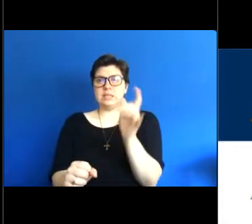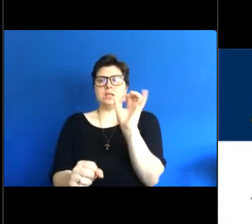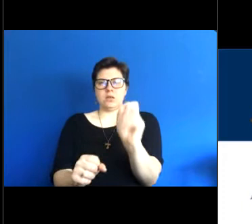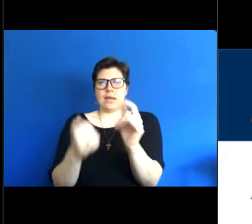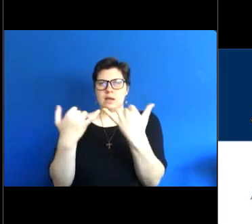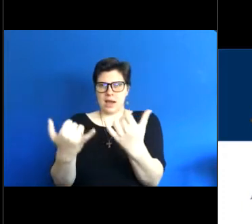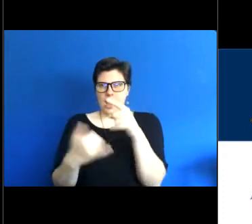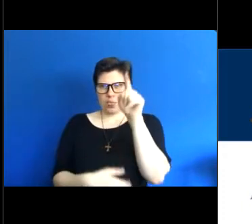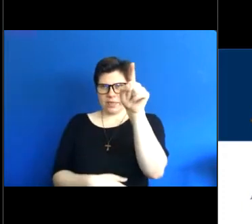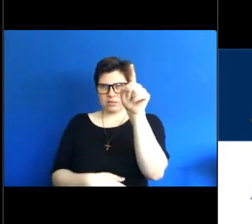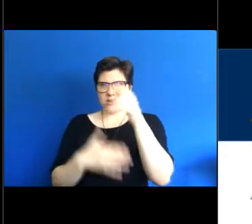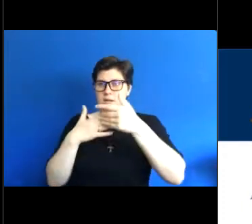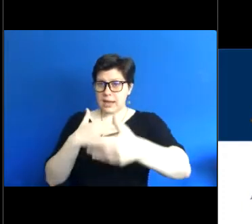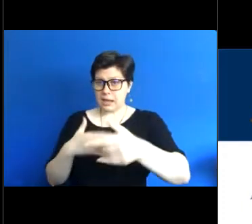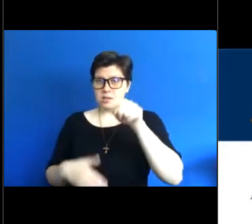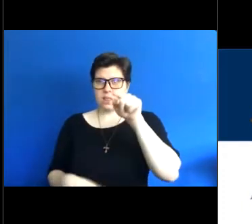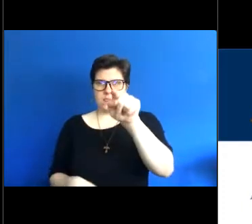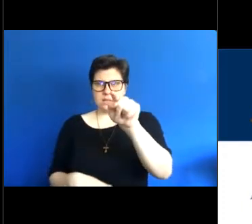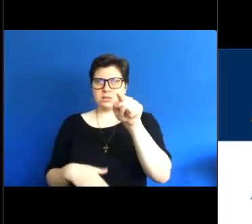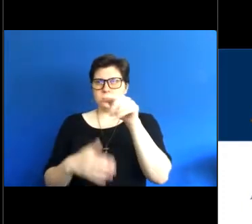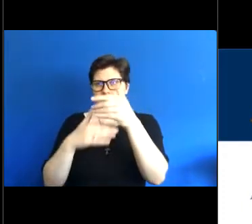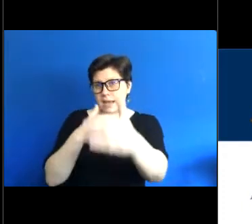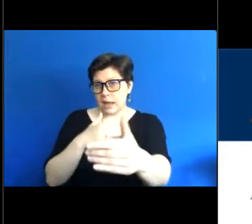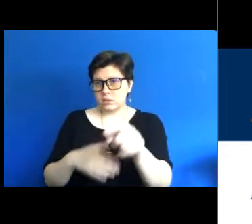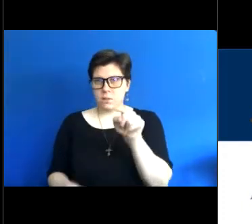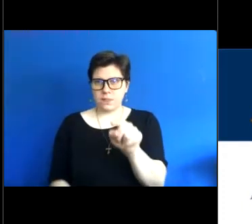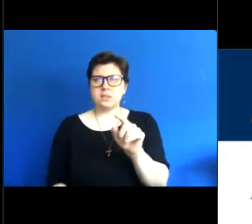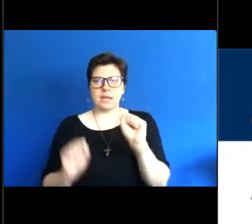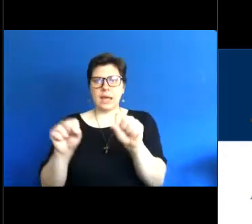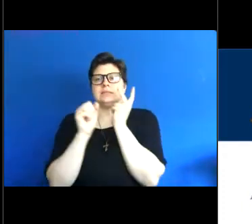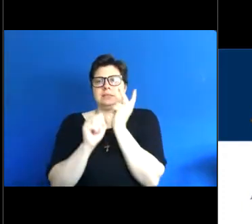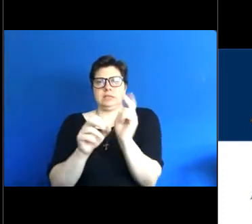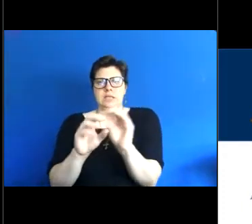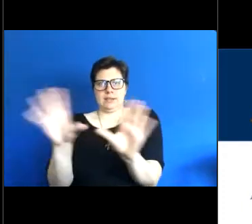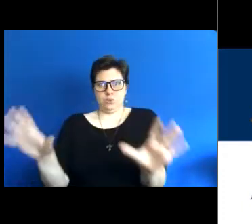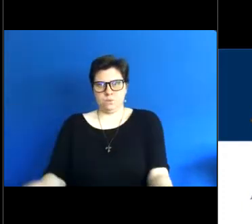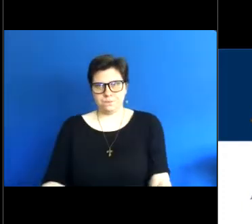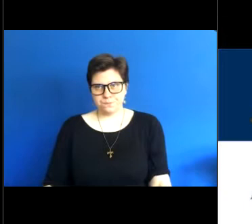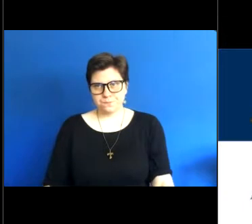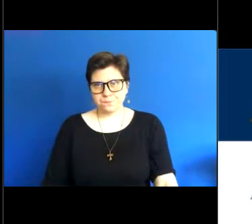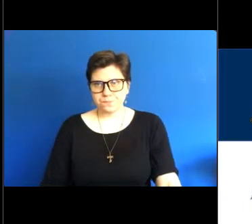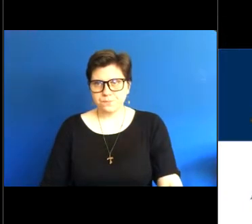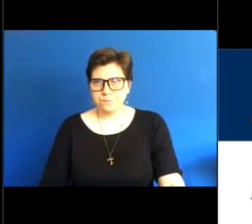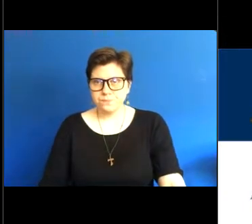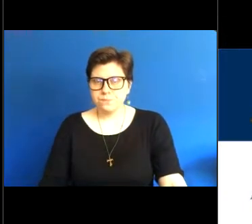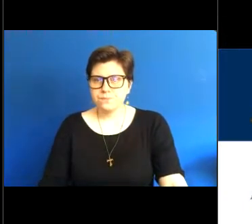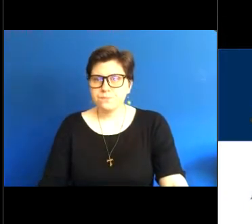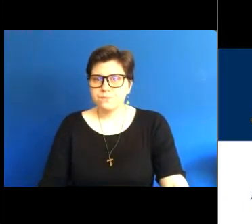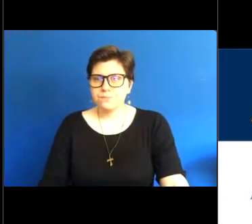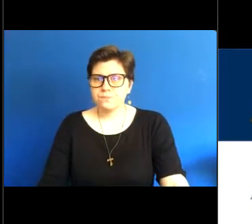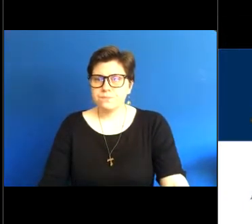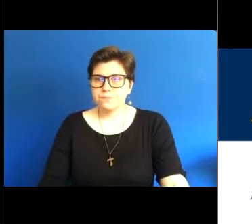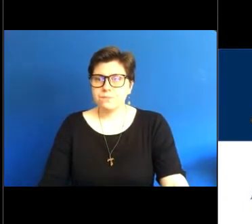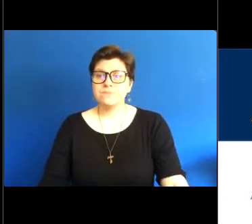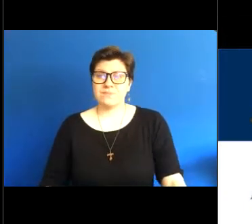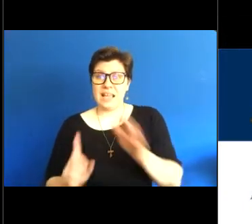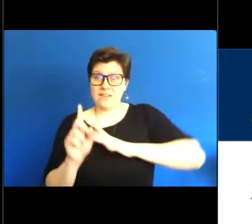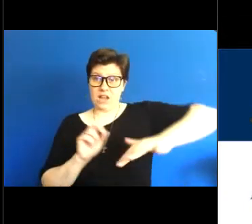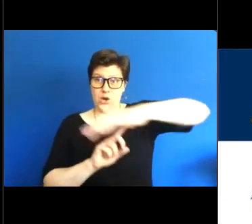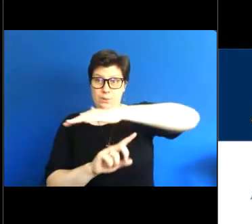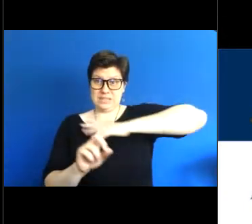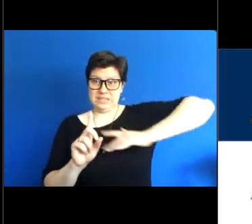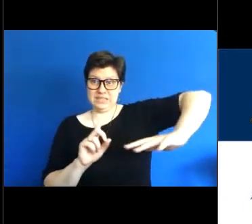exactly is happening at each moment throughout the session. We also need to manage our environment.